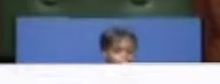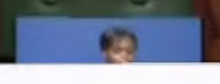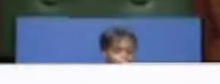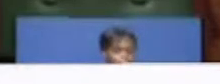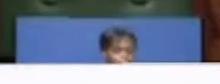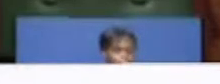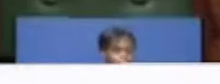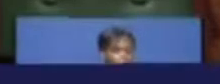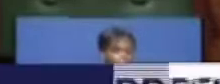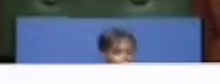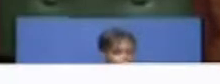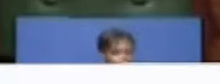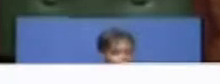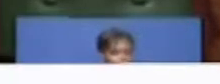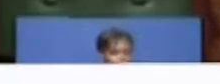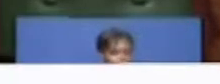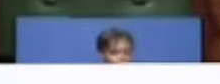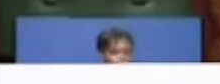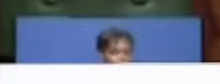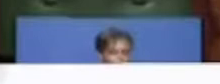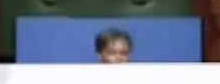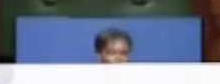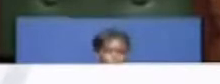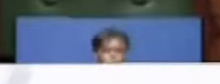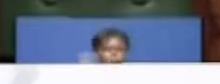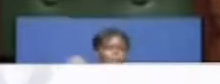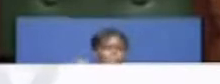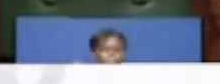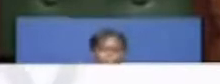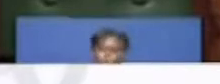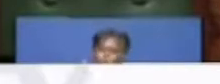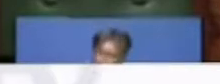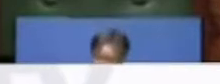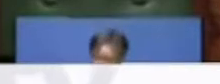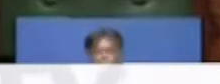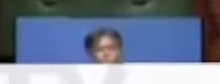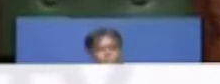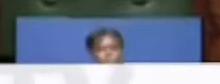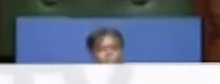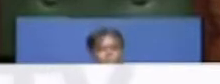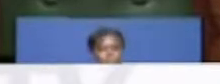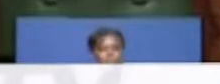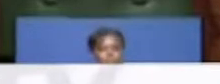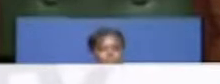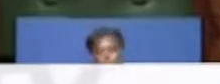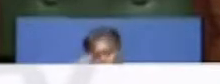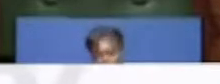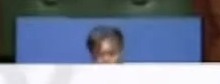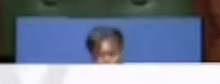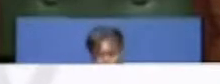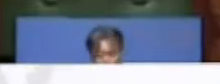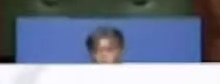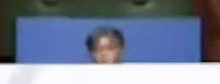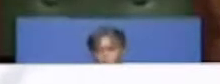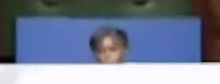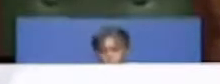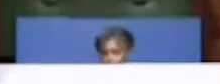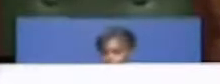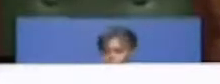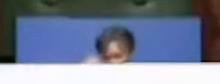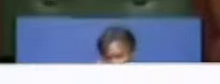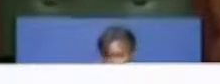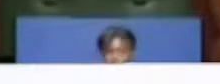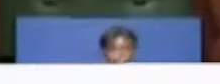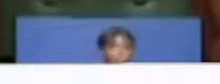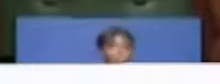close to Kenya shillings 1 billion every working hour for the 123 days we held the election. And in fact,